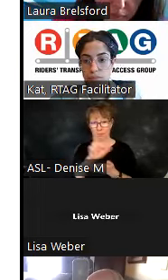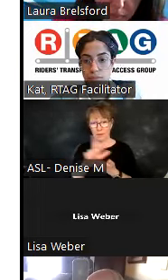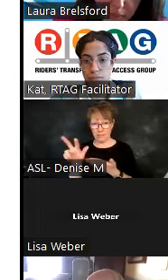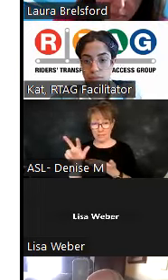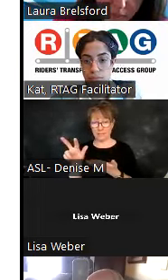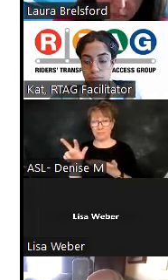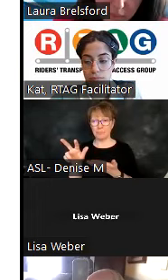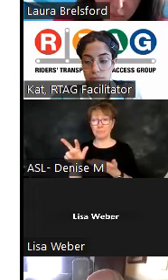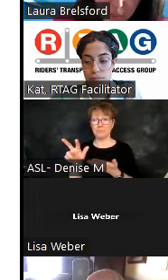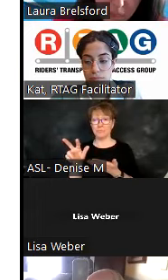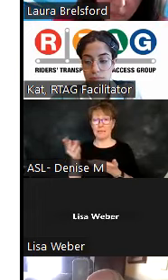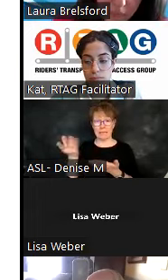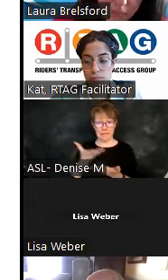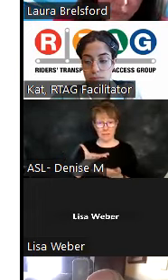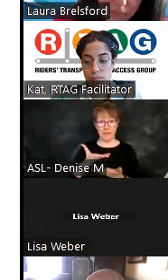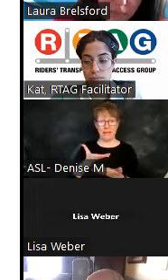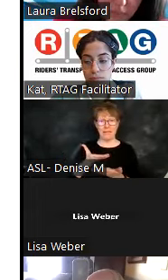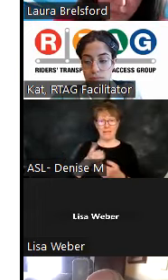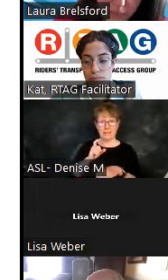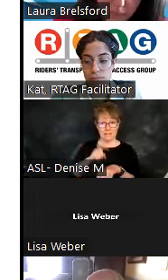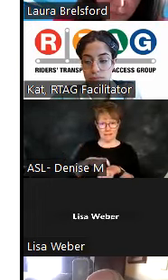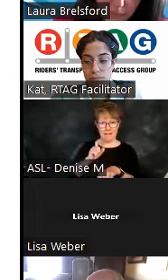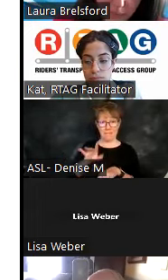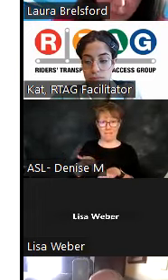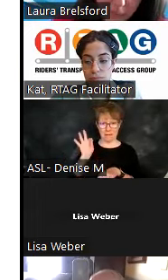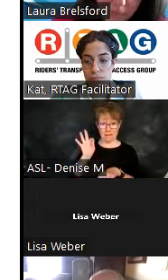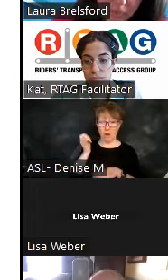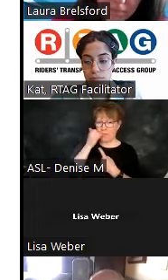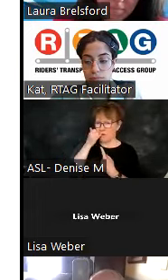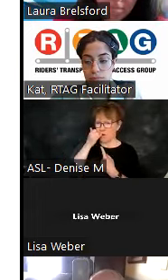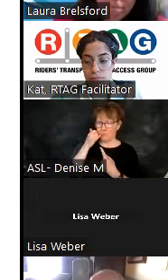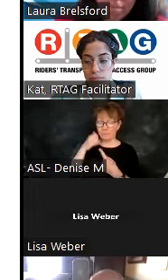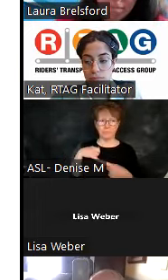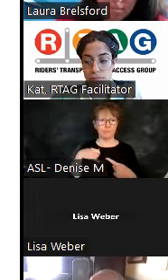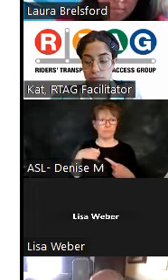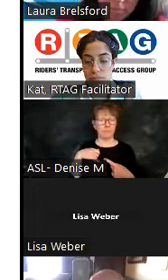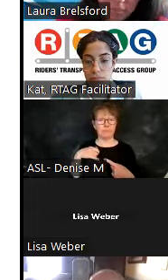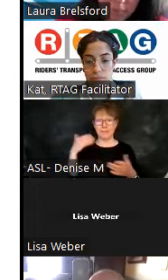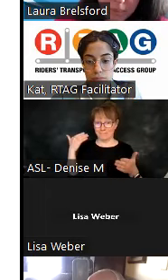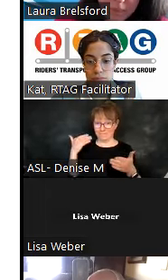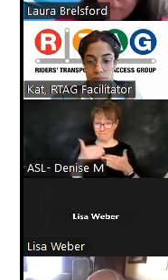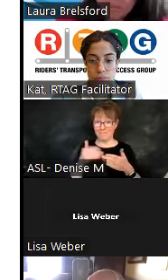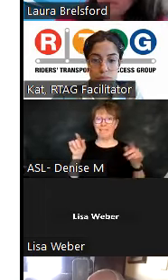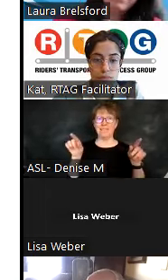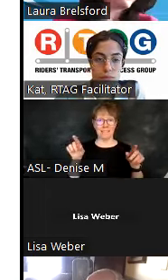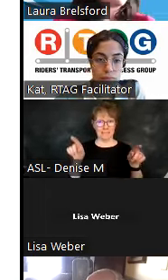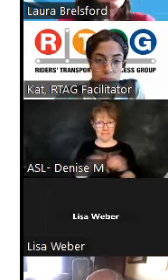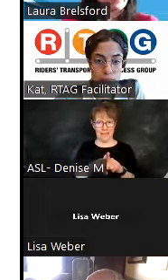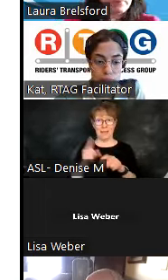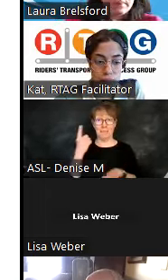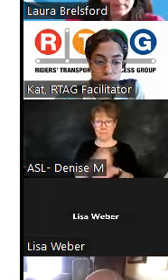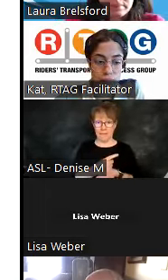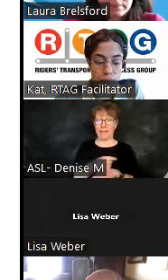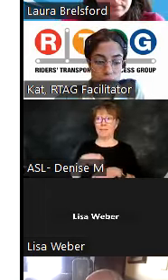that they tell me on the telephone for my pickup. And then the day of my pickup, the ride